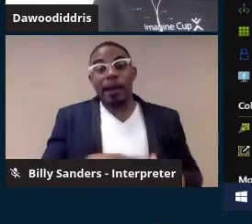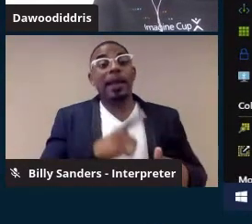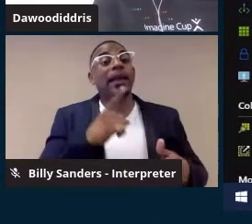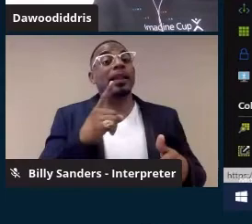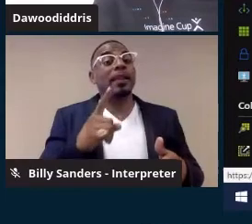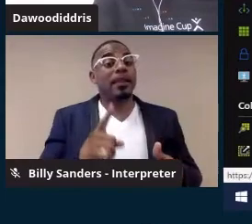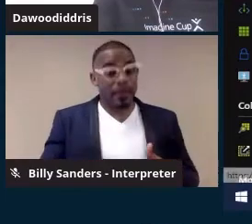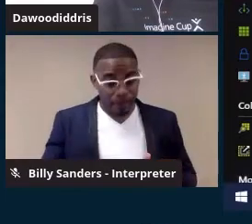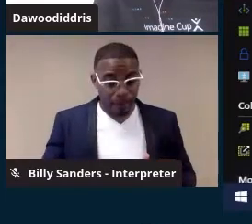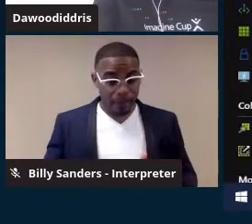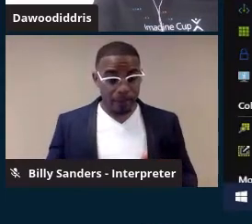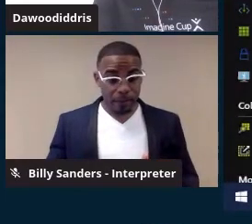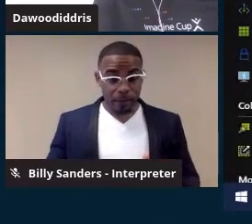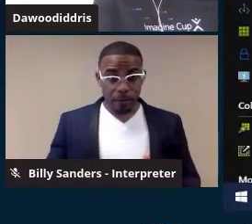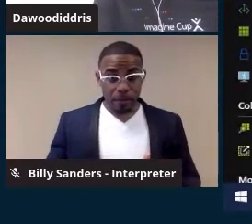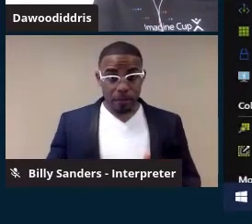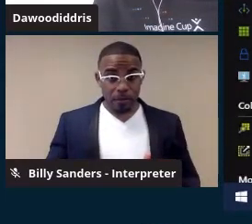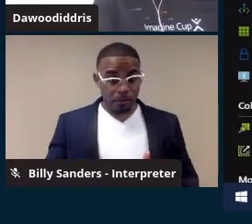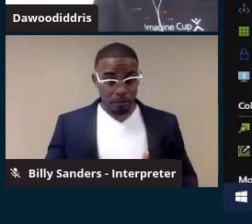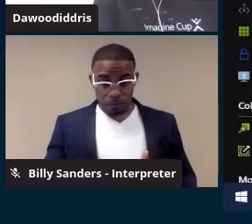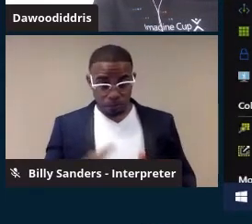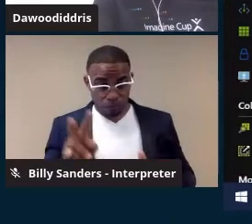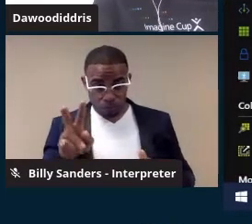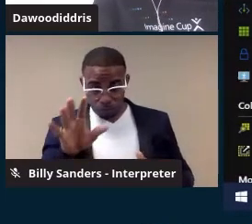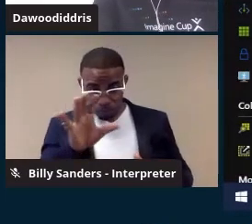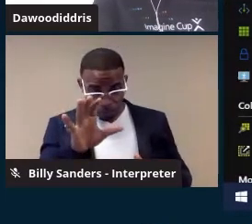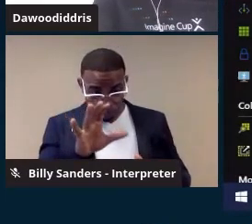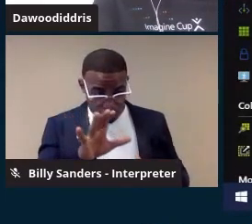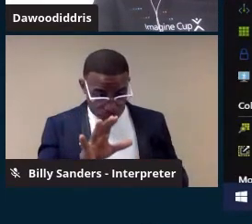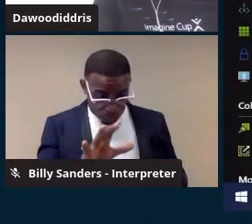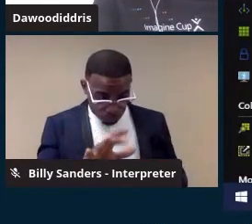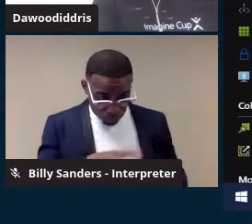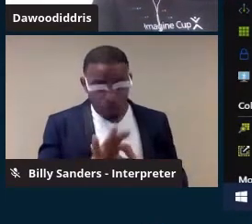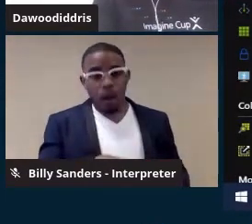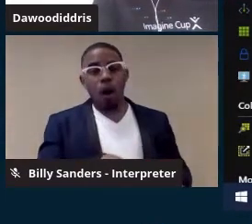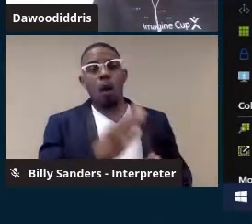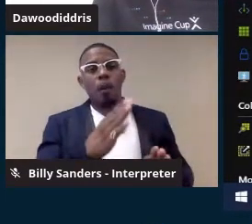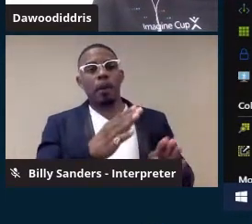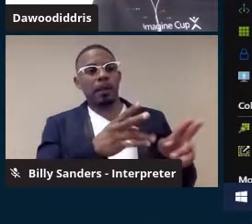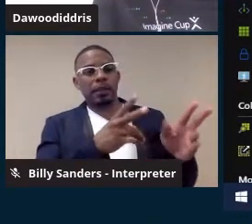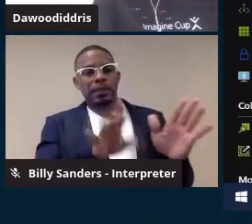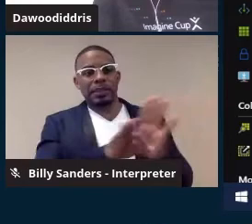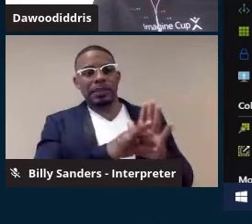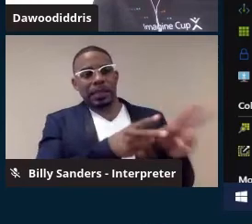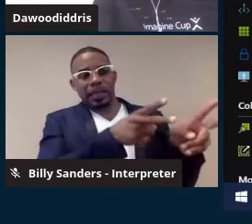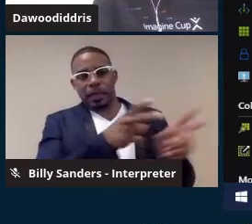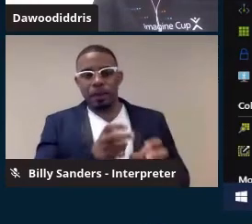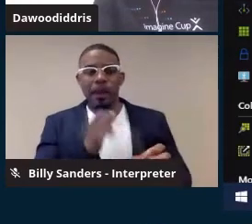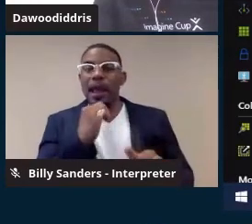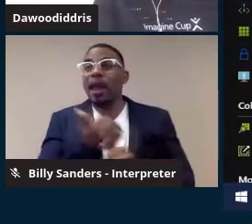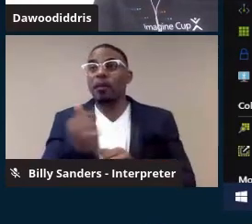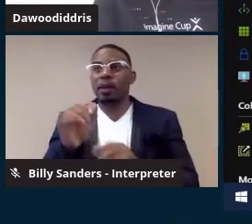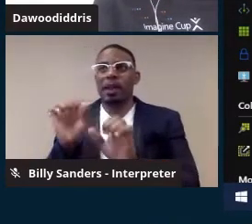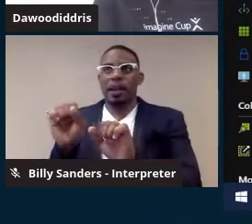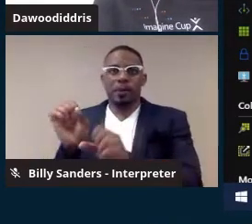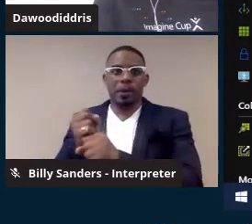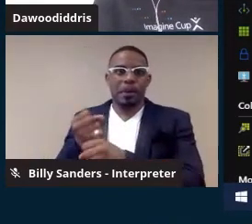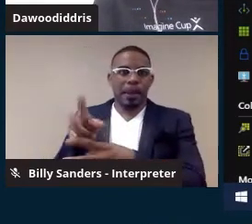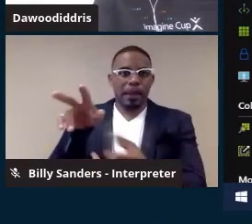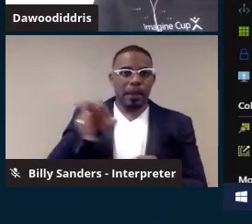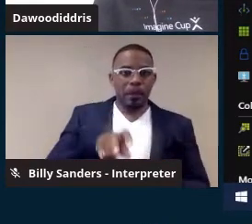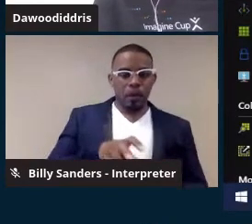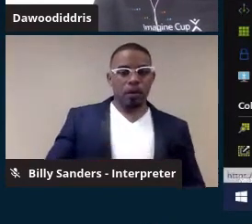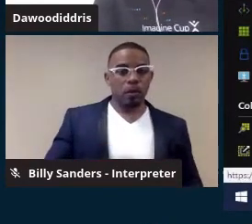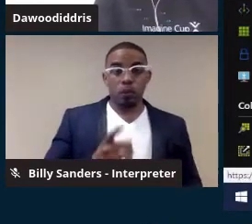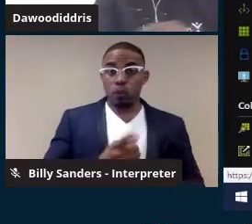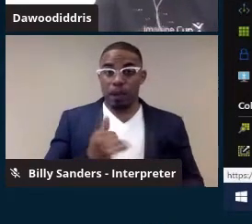then, in here, we can open, to selected ports. so that not everyone is able to make API requests